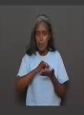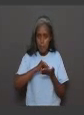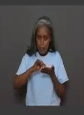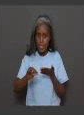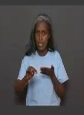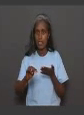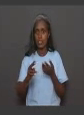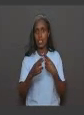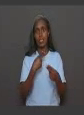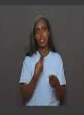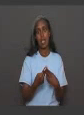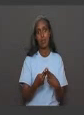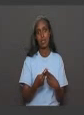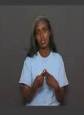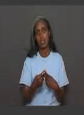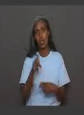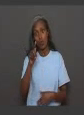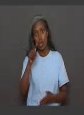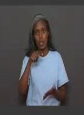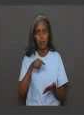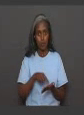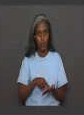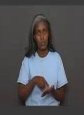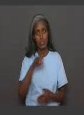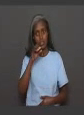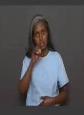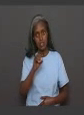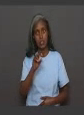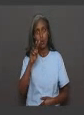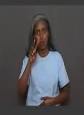3.4 million times